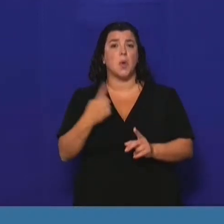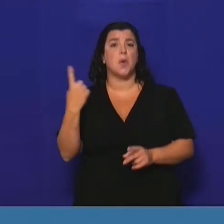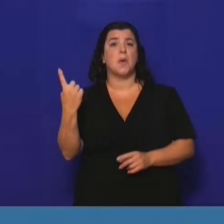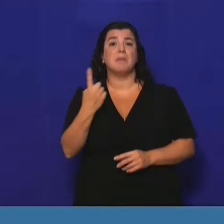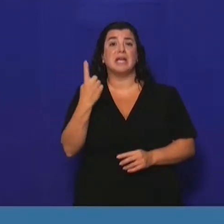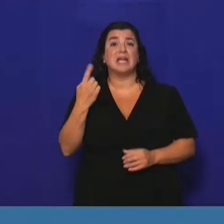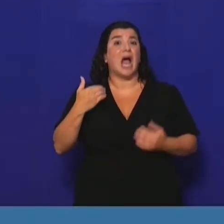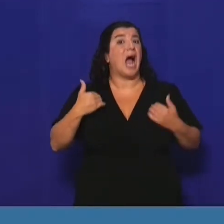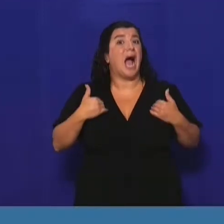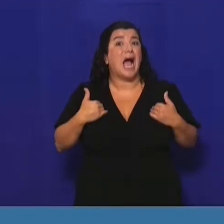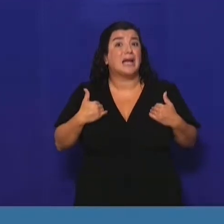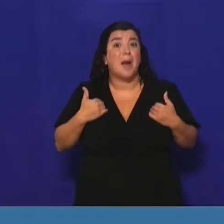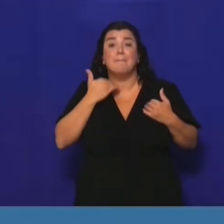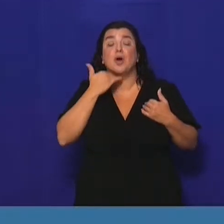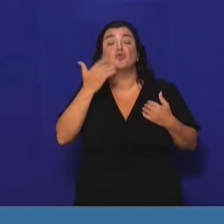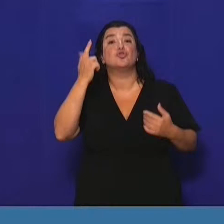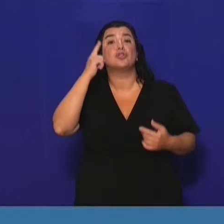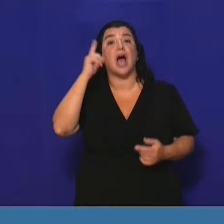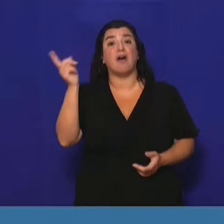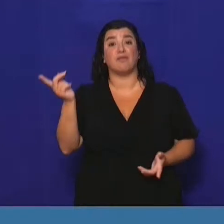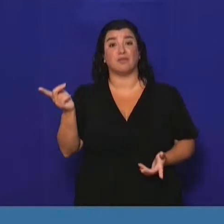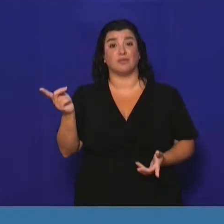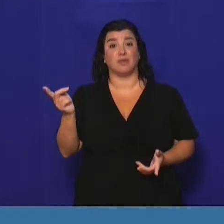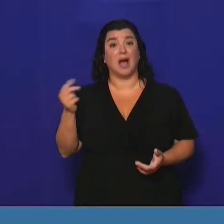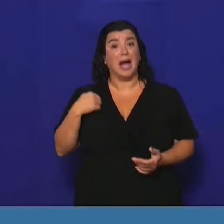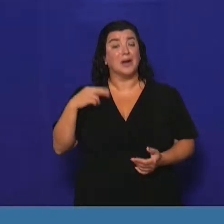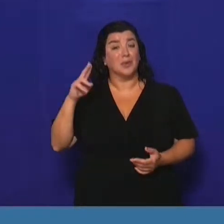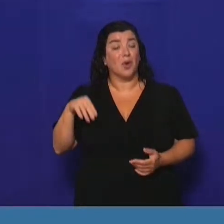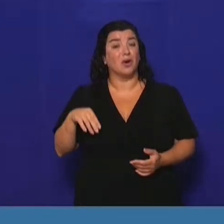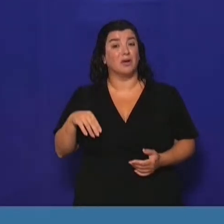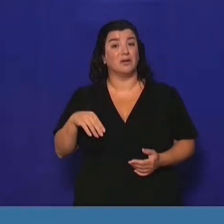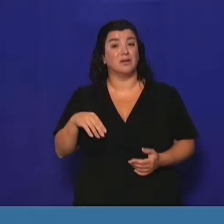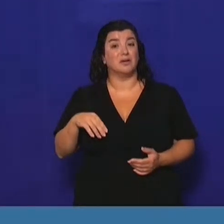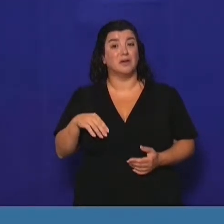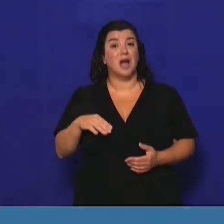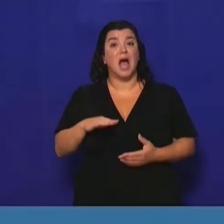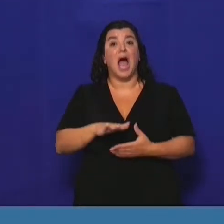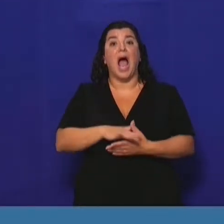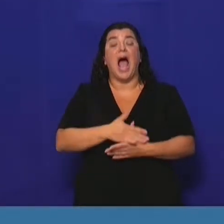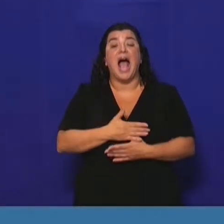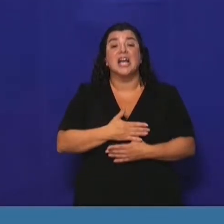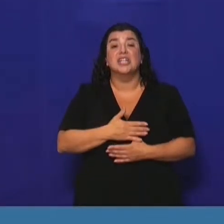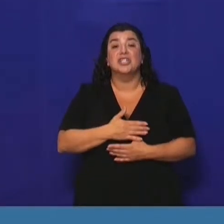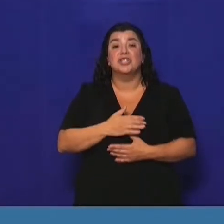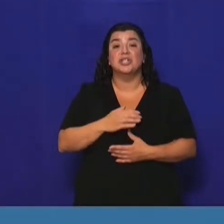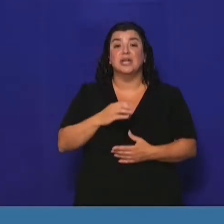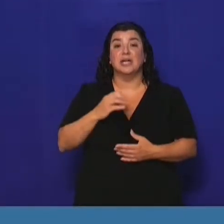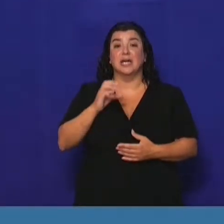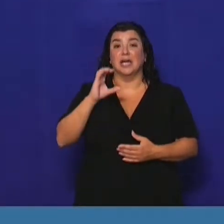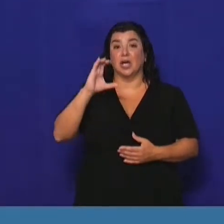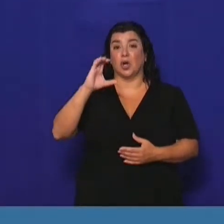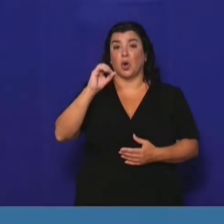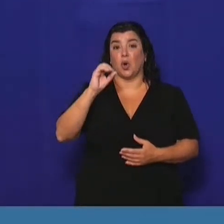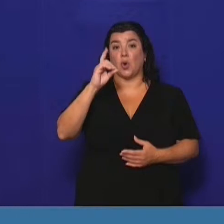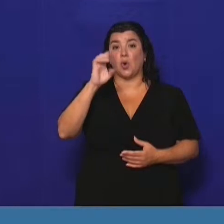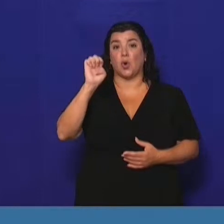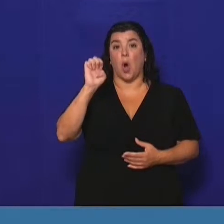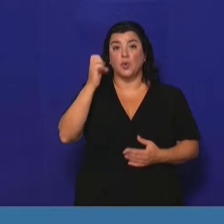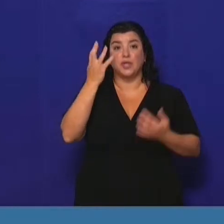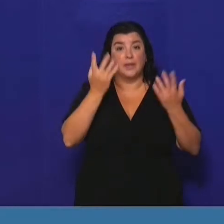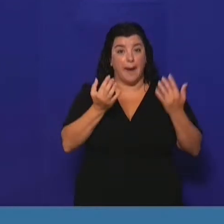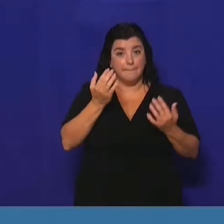Anqas aħna ma nkunux nafu propju min kienu dawk in-nies li jintbagħtilhom propju l-alert bħala